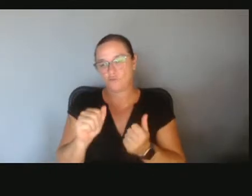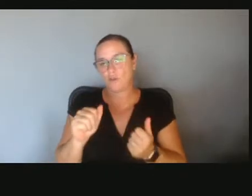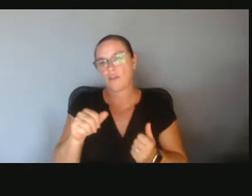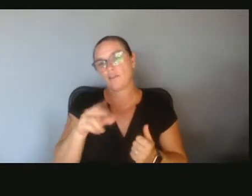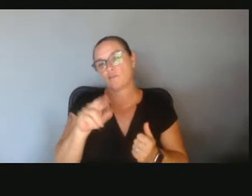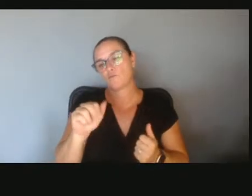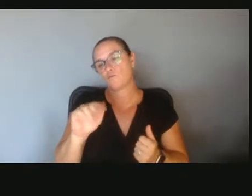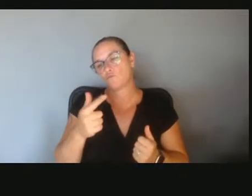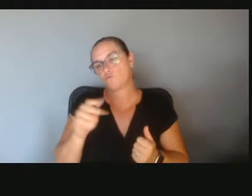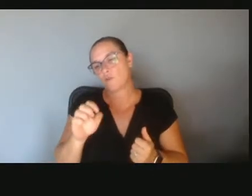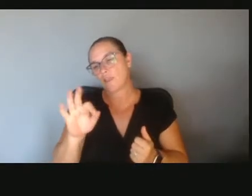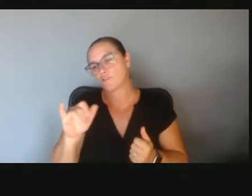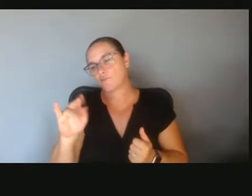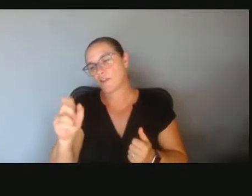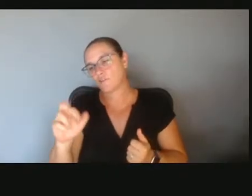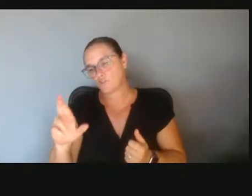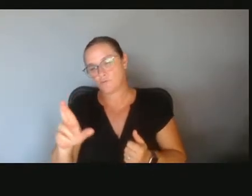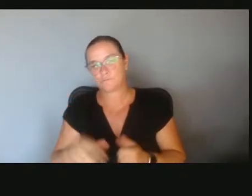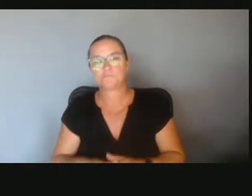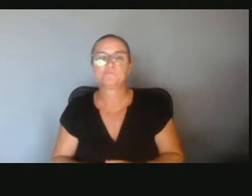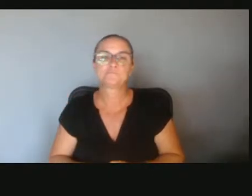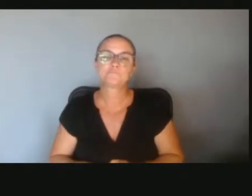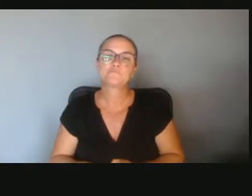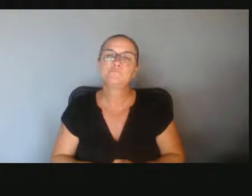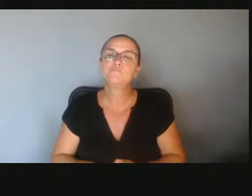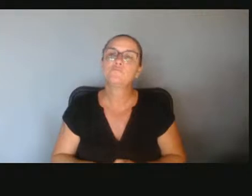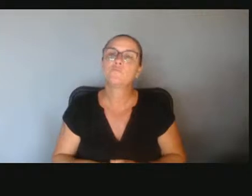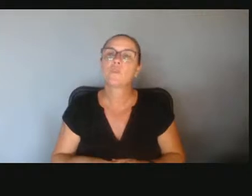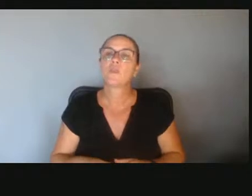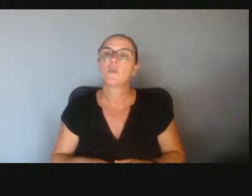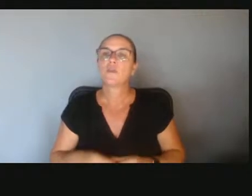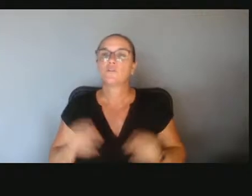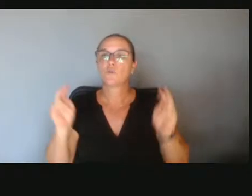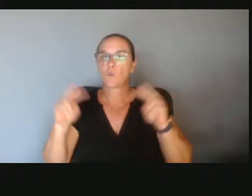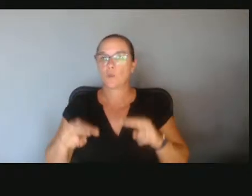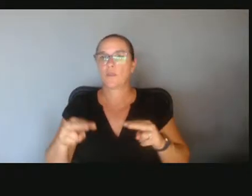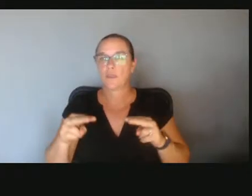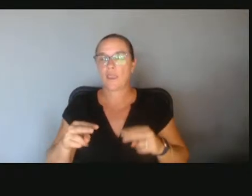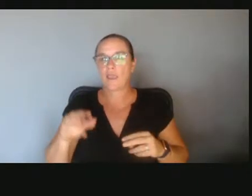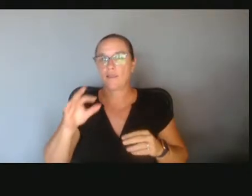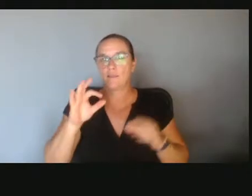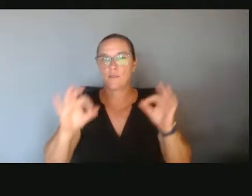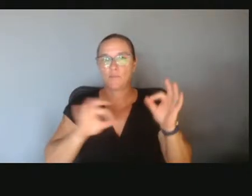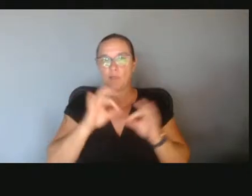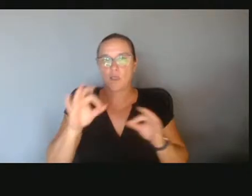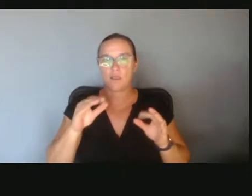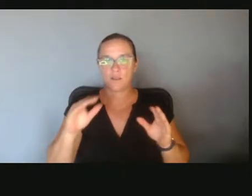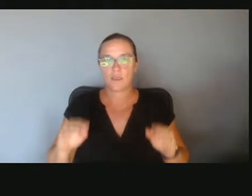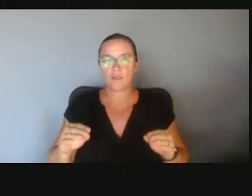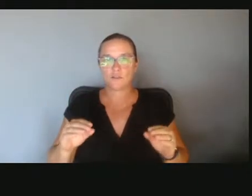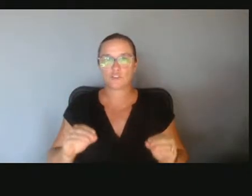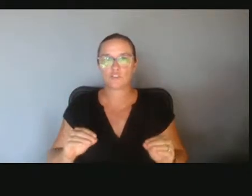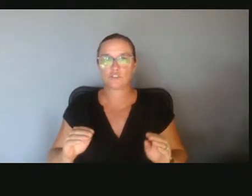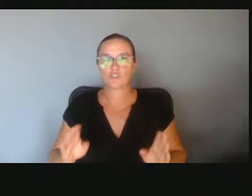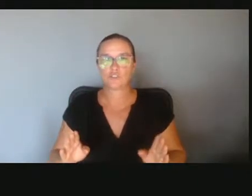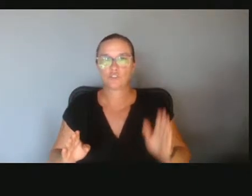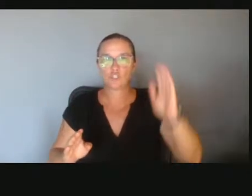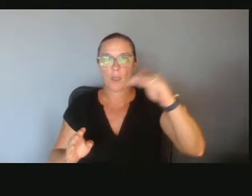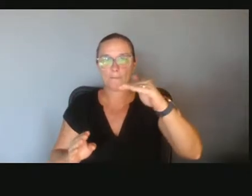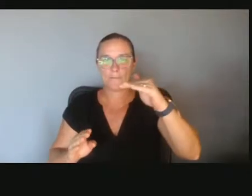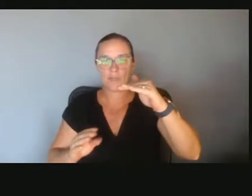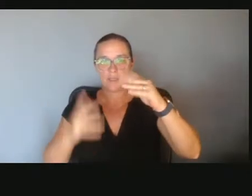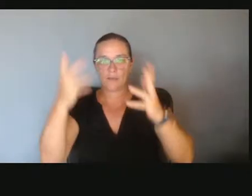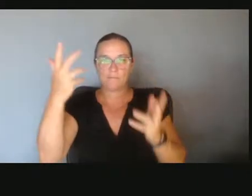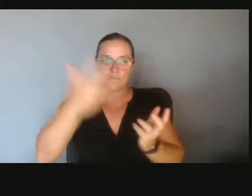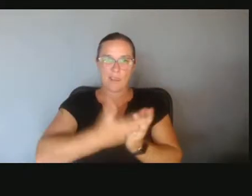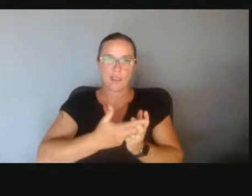So looking at the tilt plot, you can see that these jumps in elevation correspond to the drops in tilt. That's when lava is coming